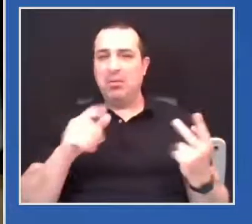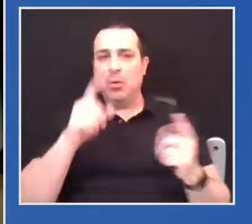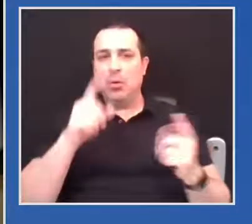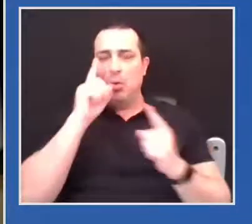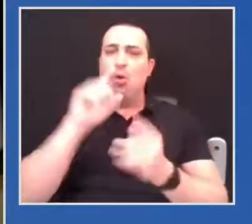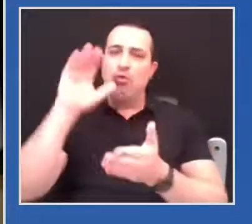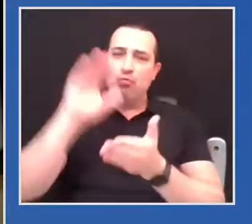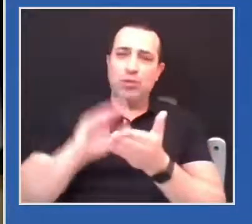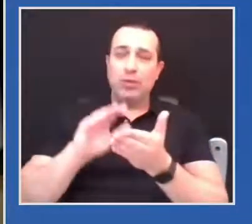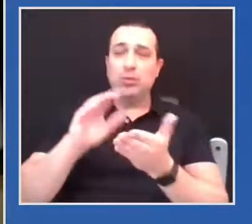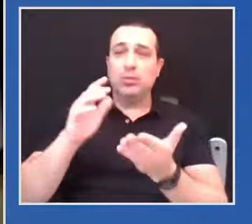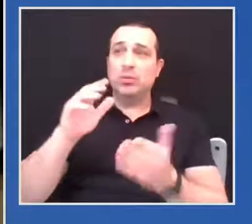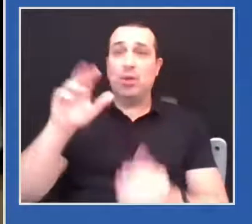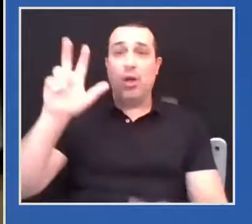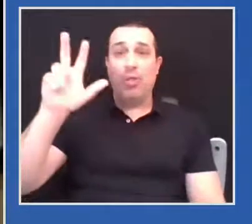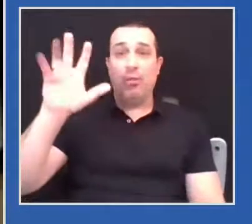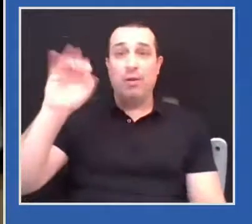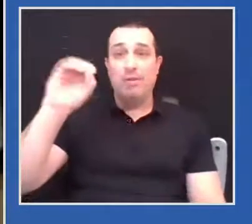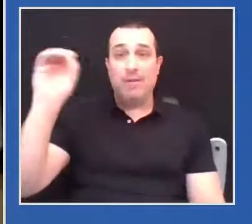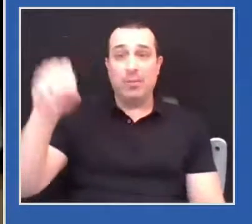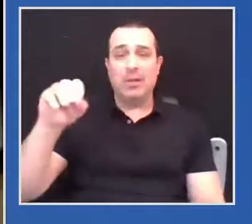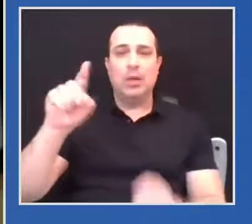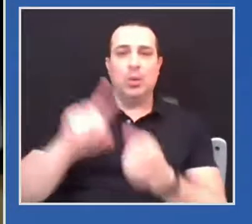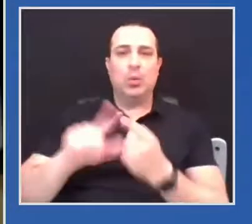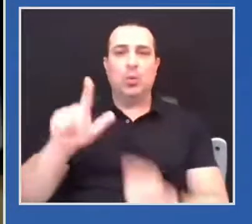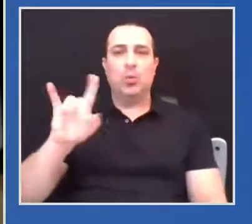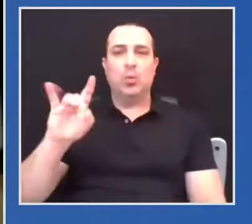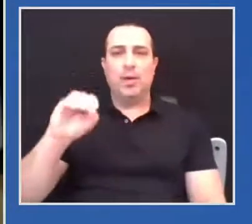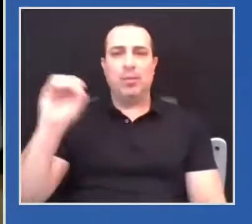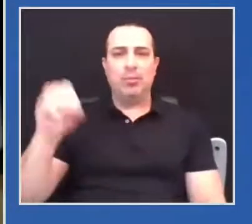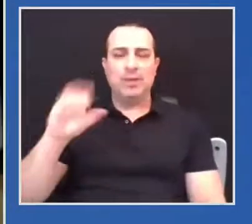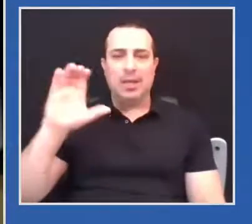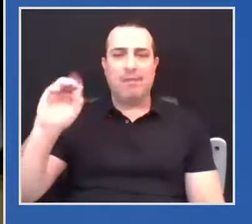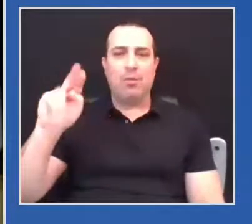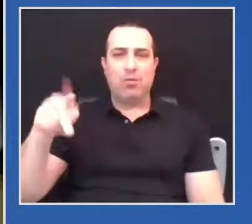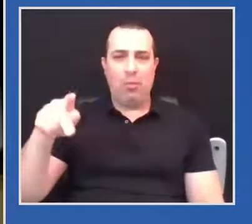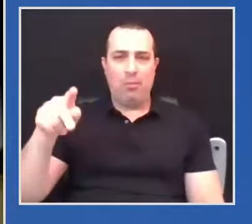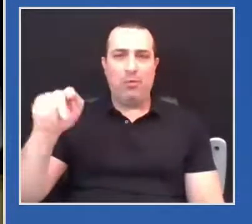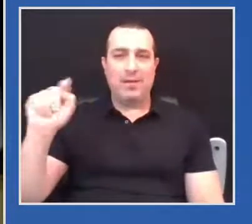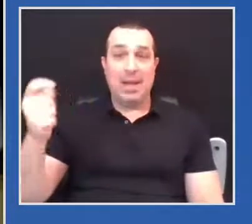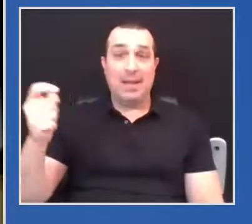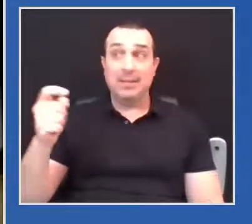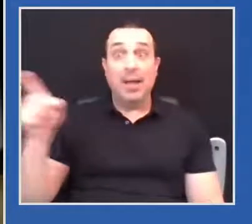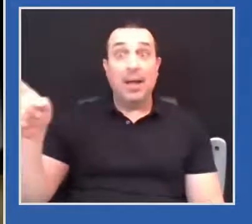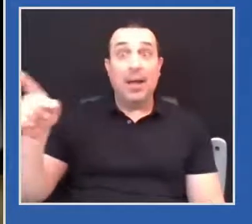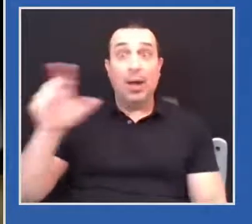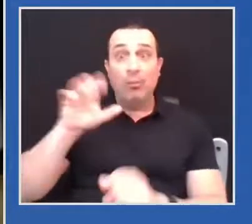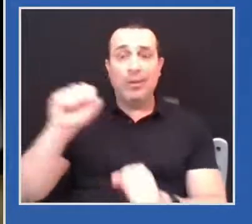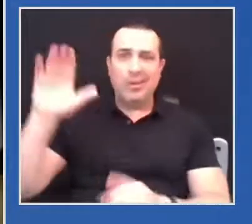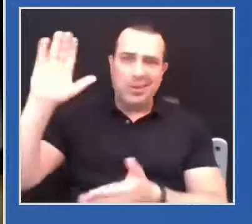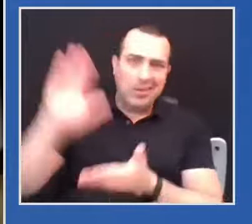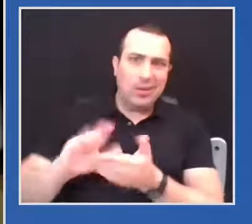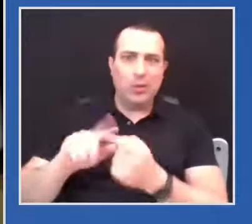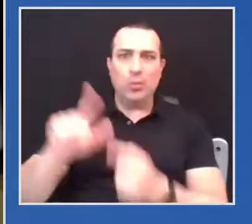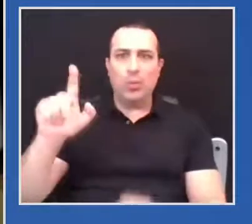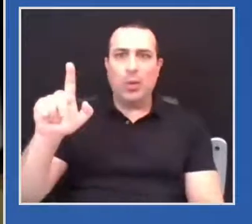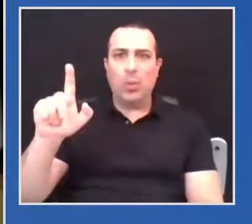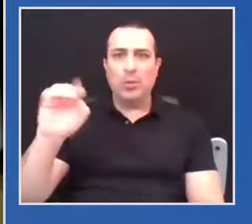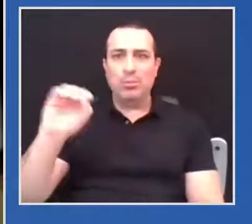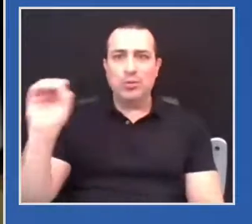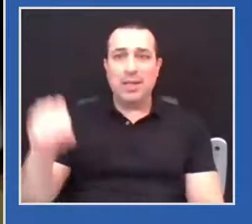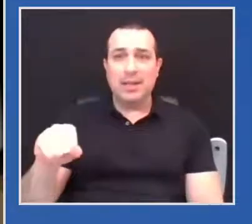35% to 28%. That was the consensus. He reduced it to 21%. You know how much that cost?